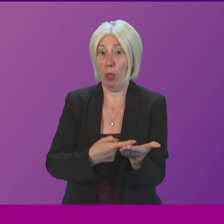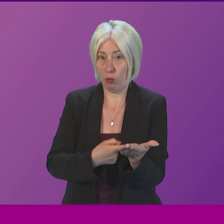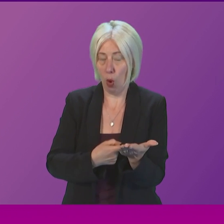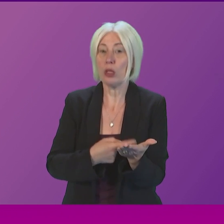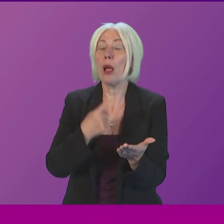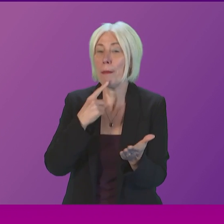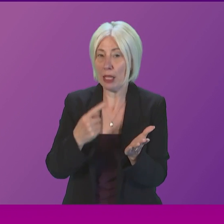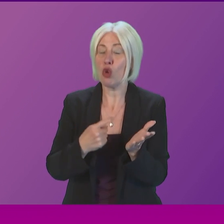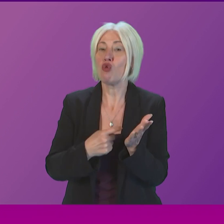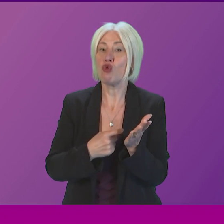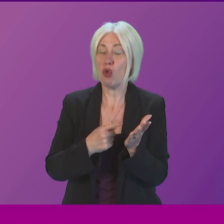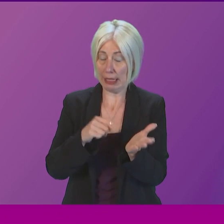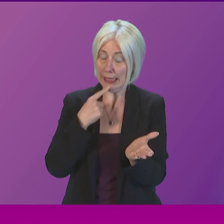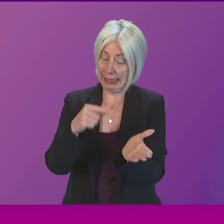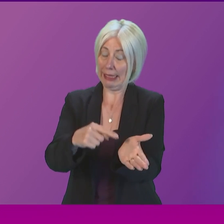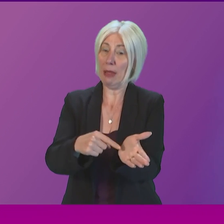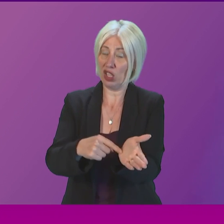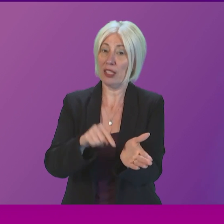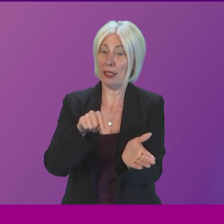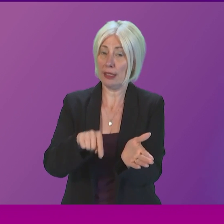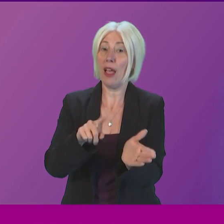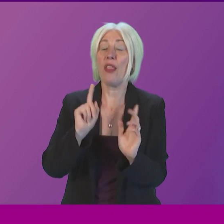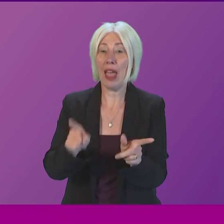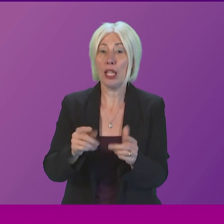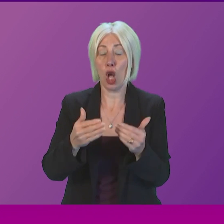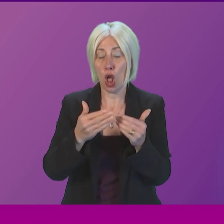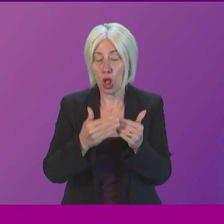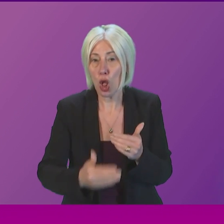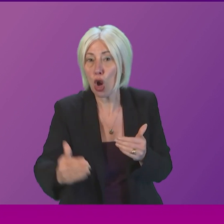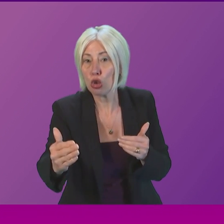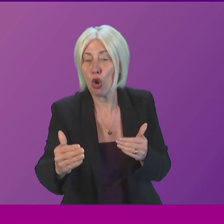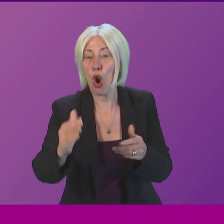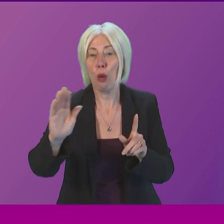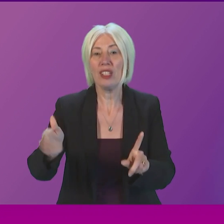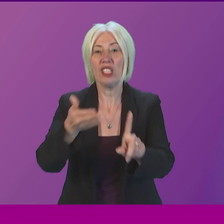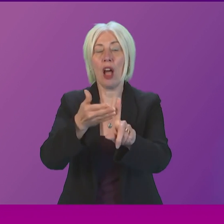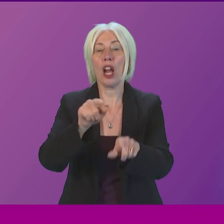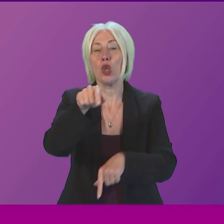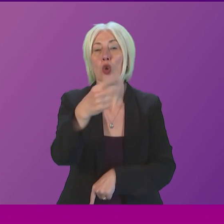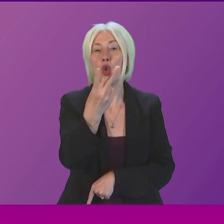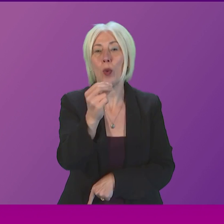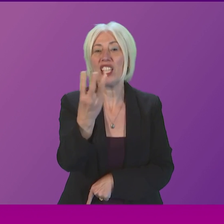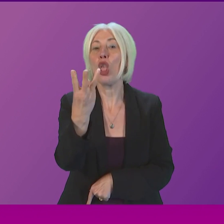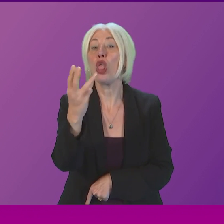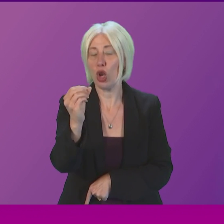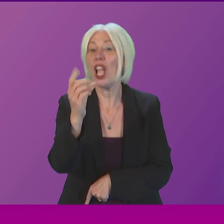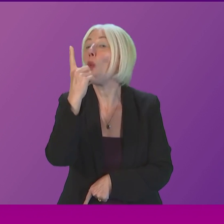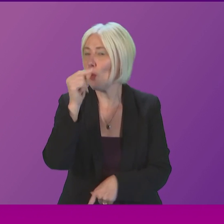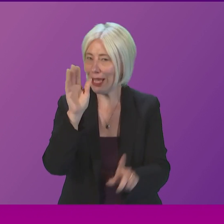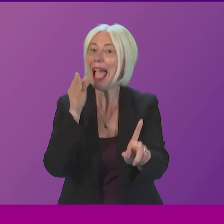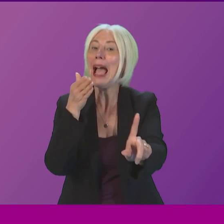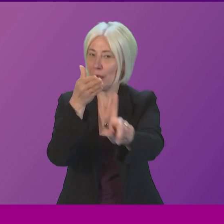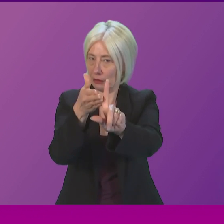report, it was referenced that the longer term target in relation to 2030 can be met, but